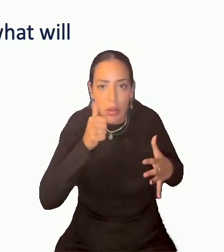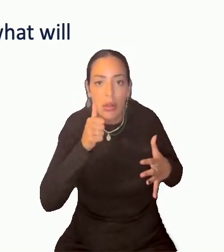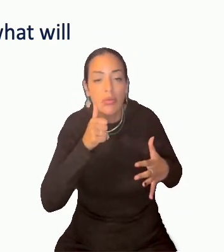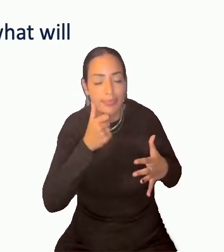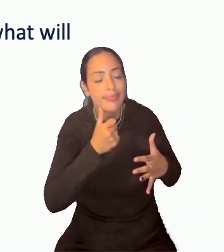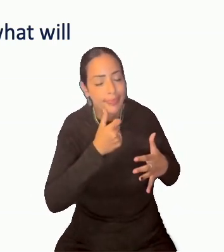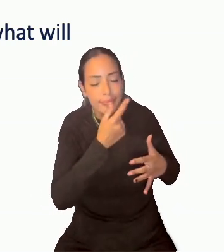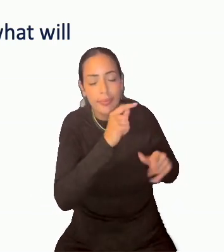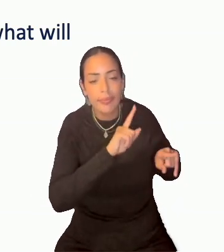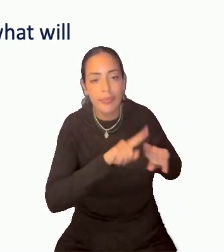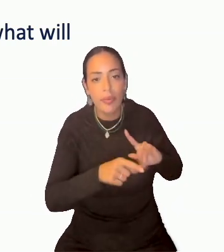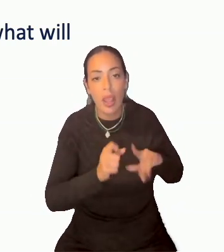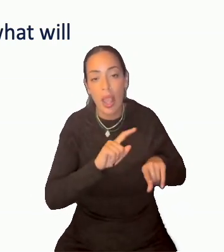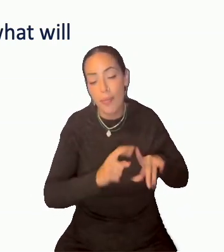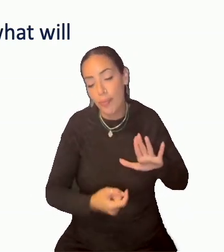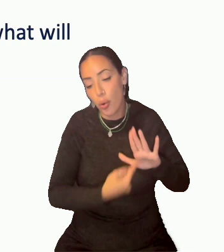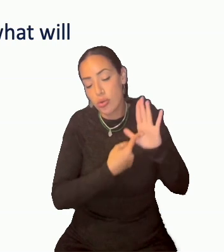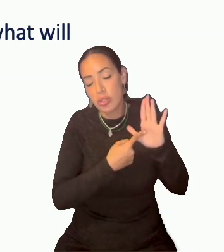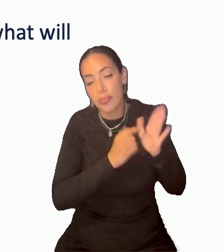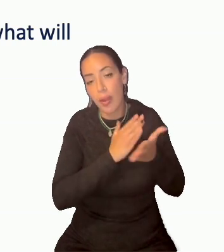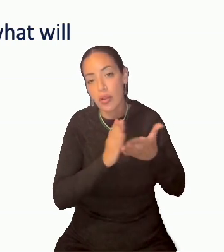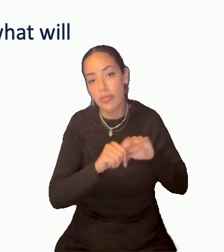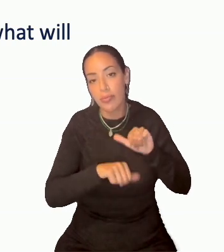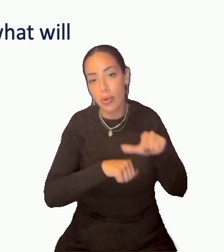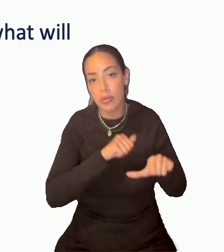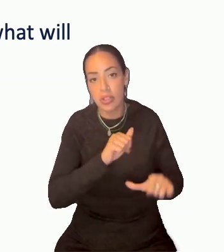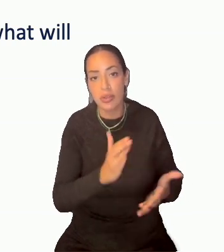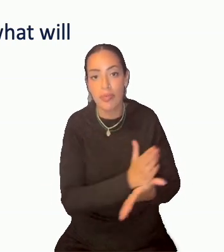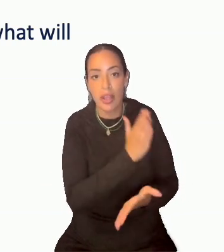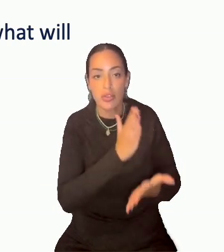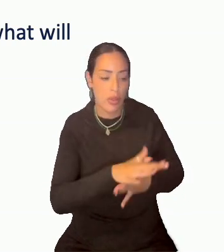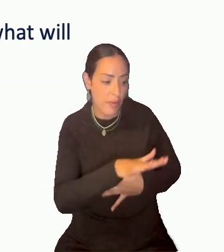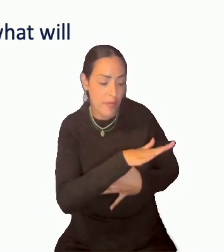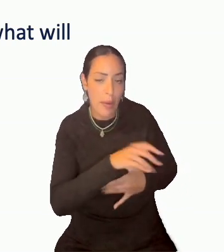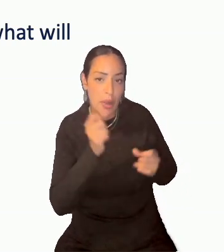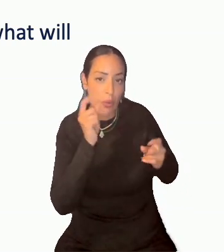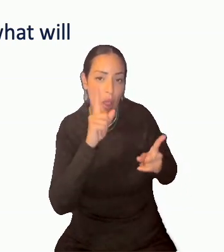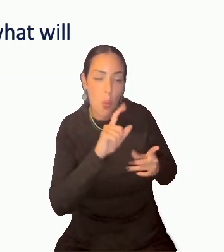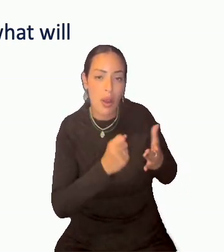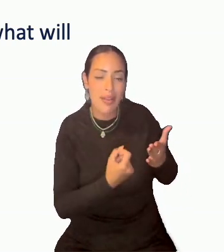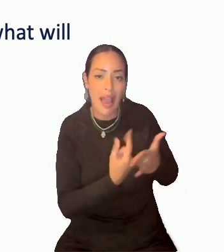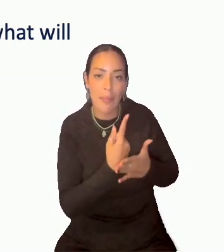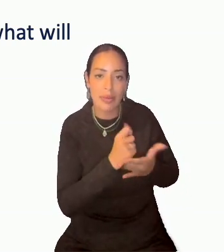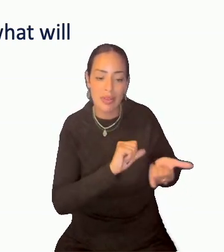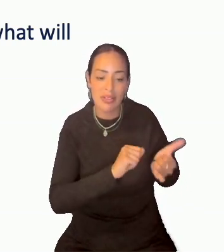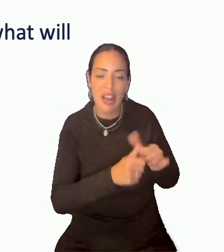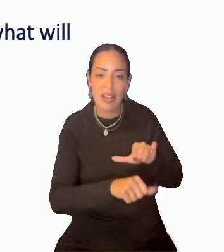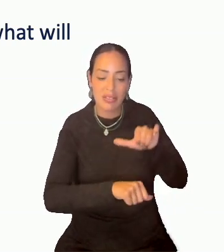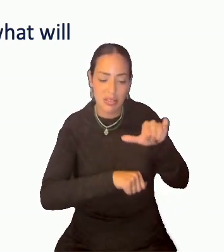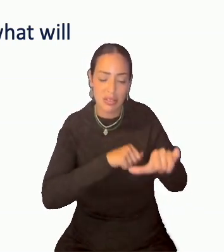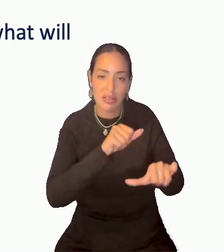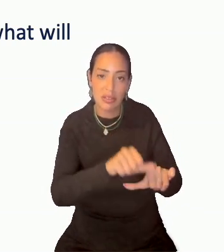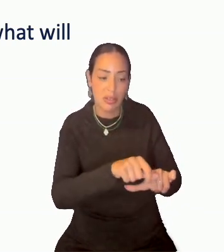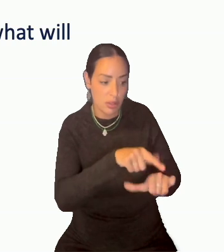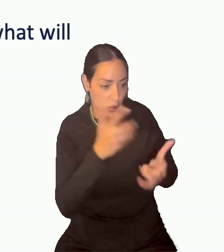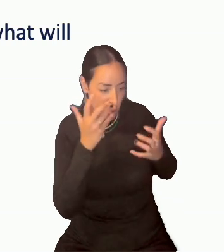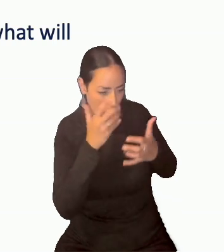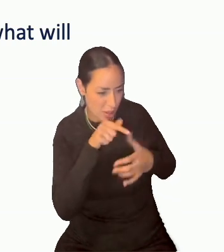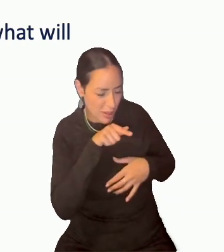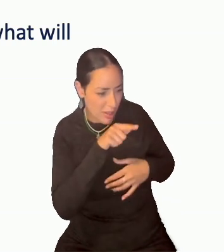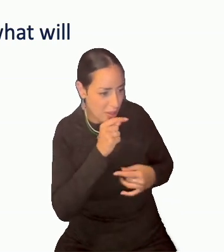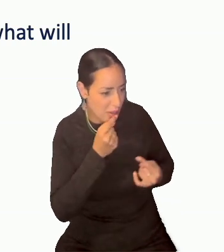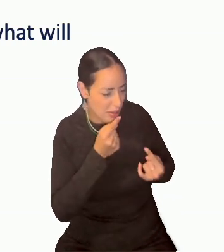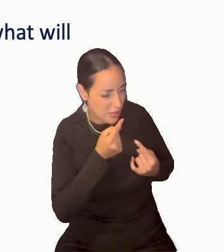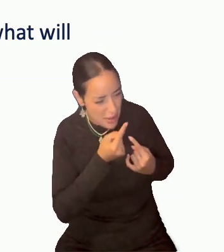key aspect of the notification process is to ensure that the family is aware of what will happen next, and if you have concerns about a family's capacity